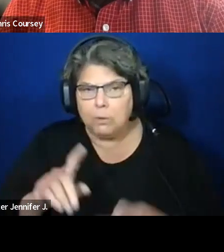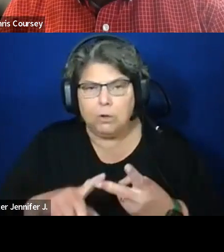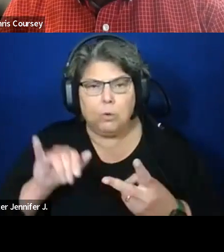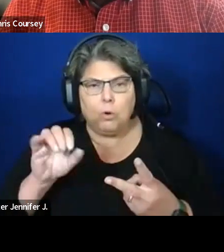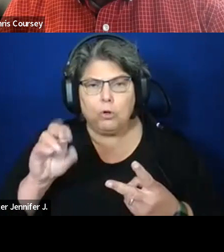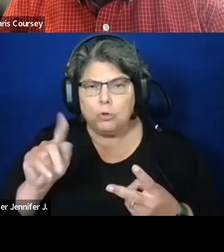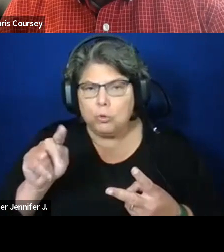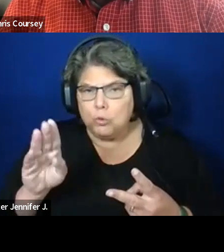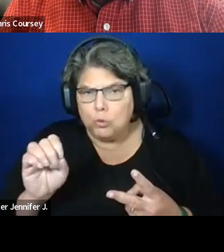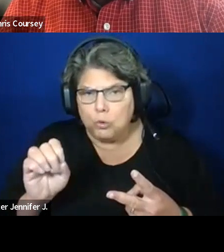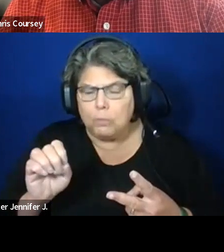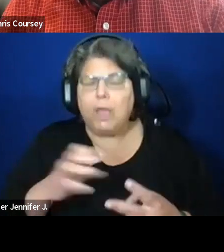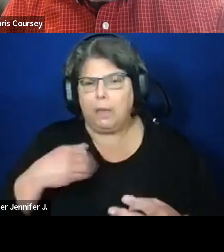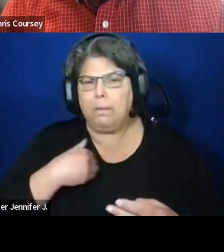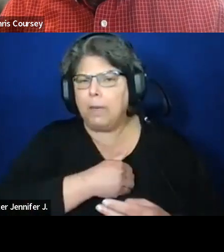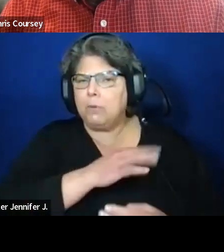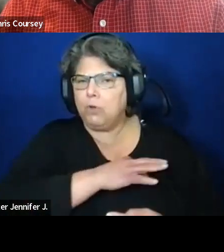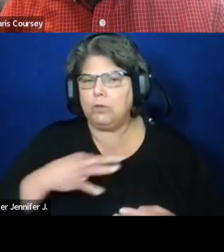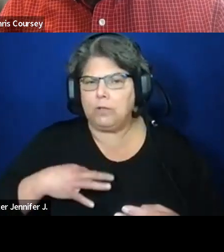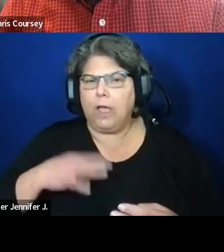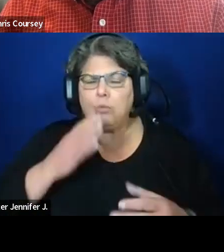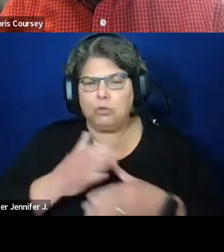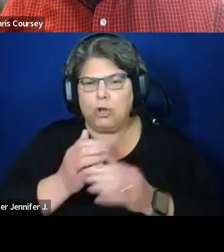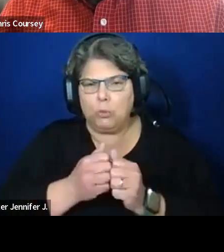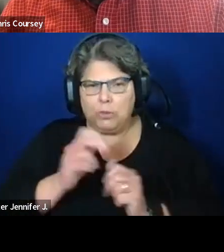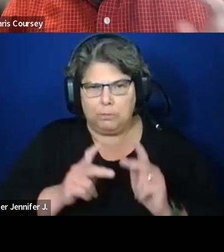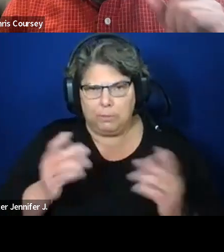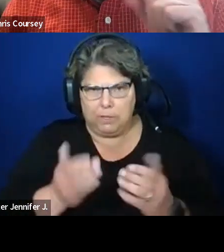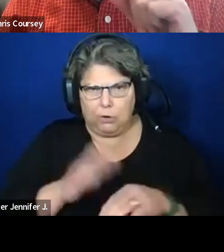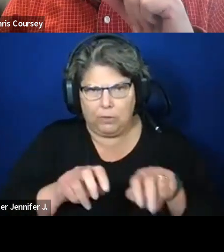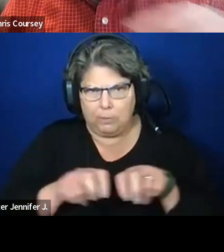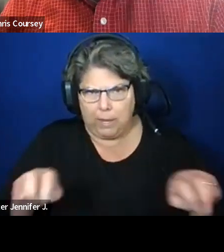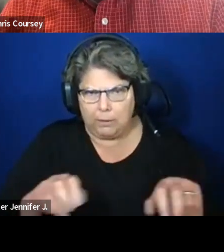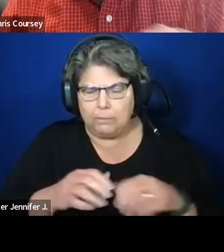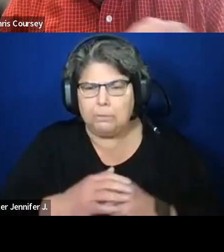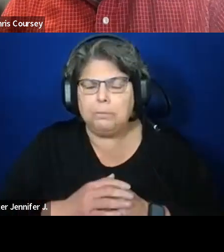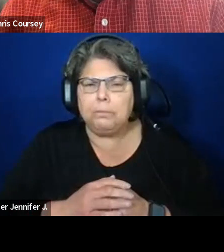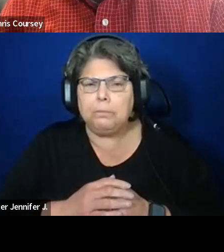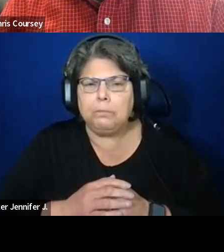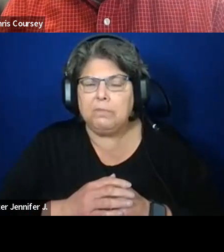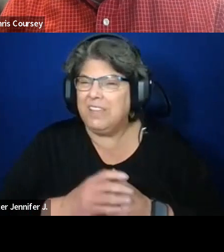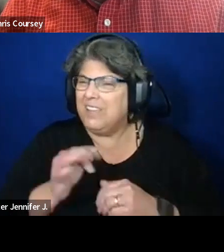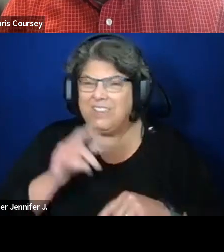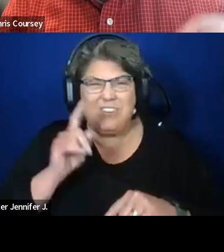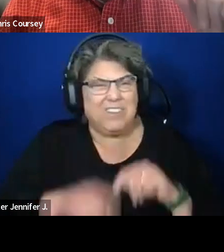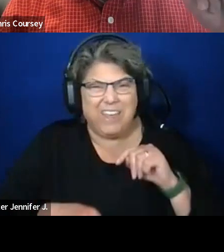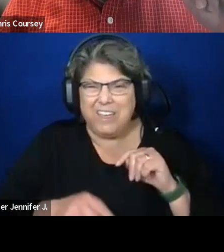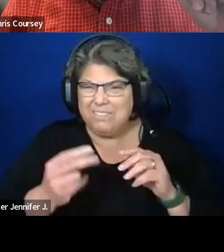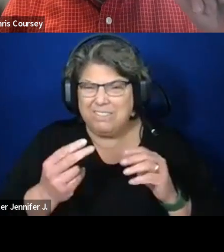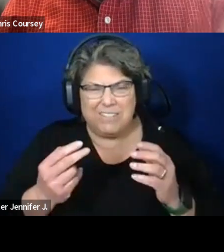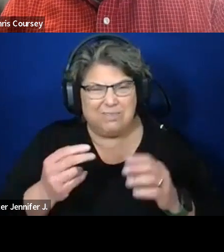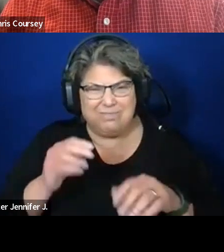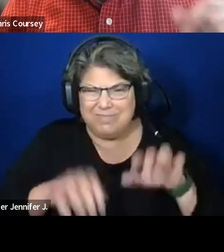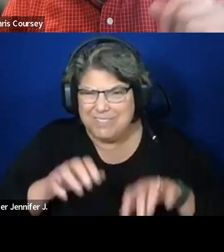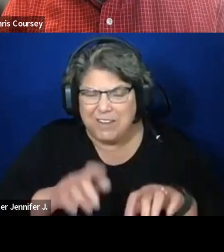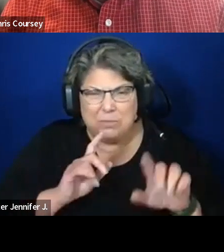and members of our staff will share them with the panelists. Finally, if you can't get in it anywhere there